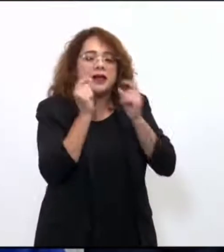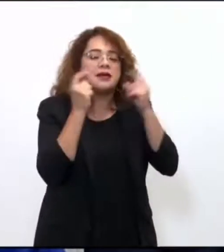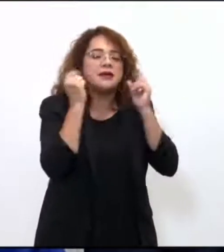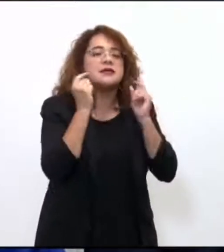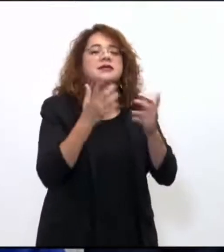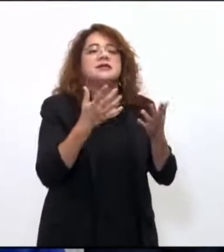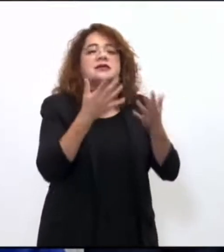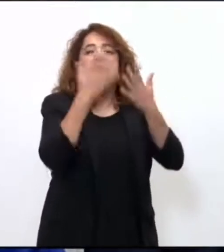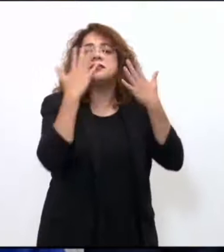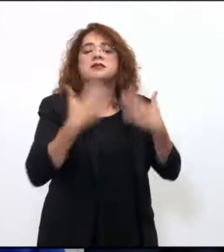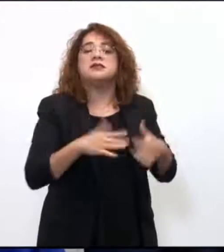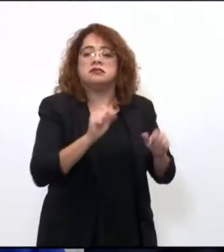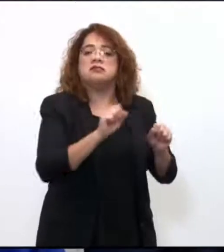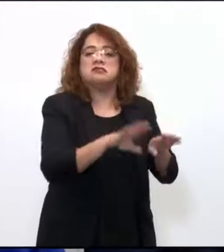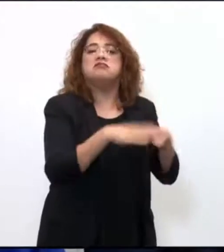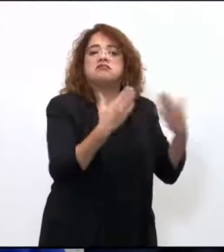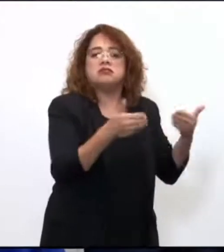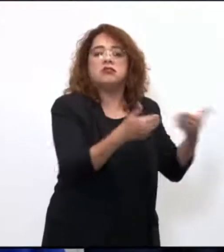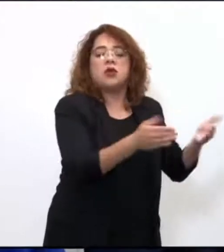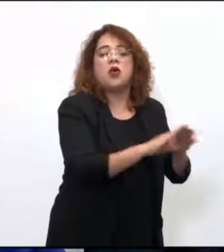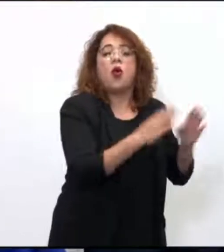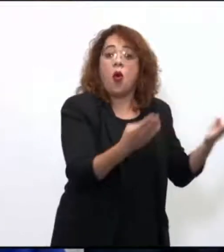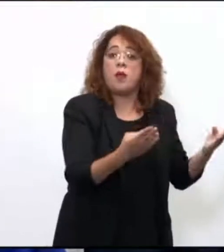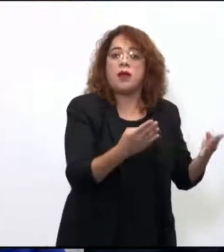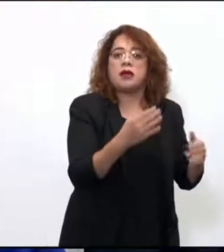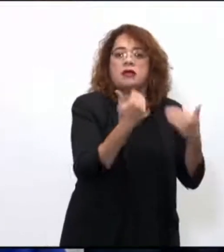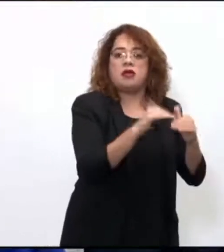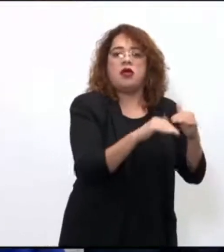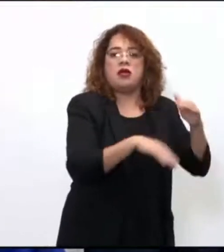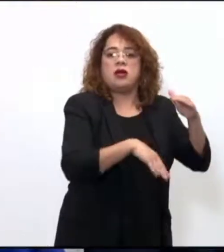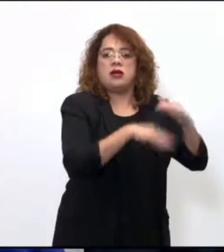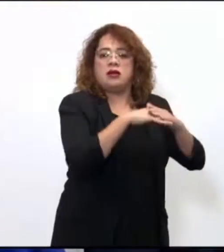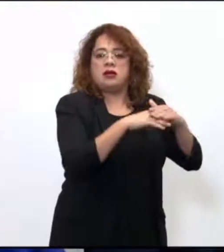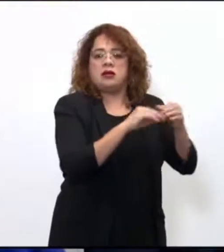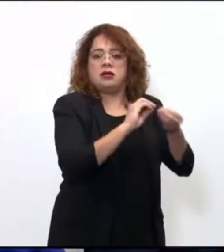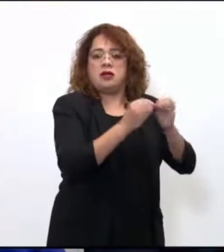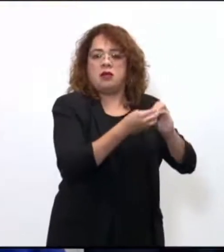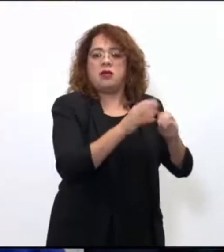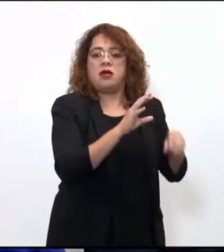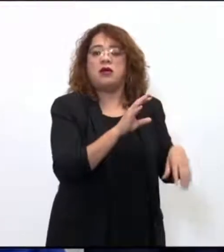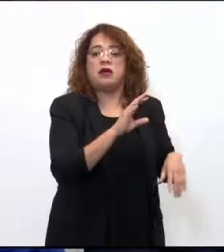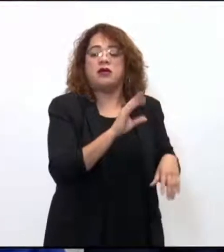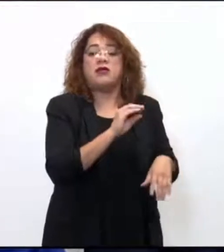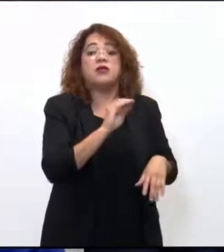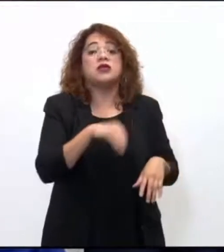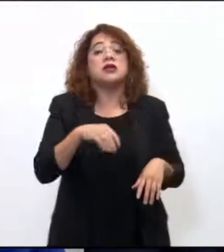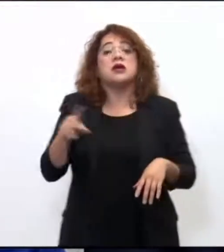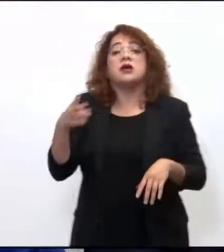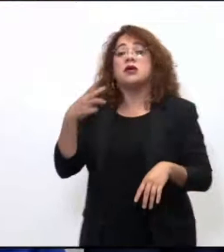Smoke lounges may operate indoors at 50% of maximum indoor occupancy.